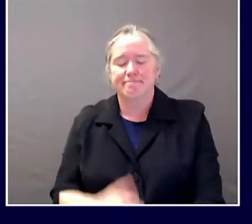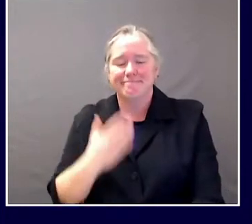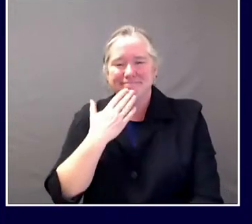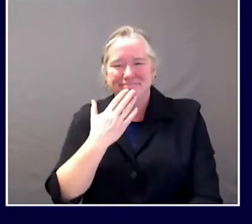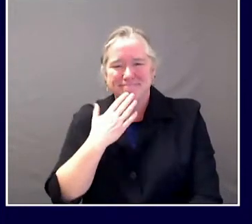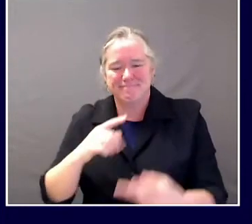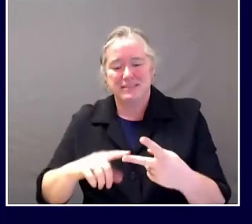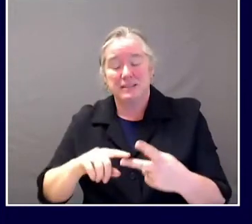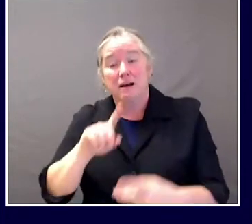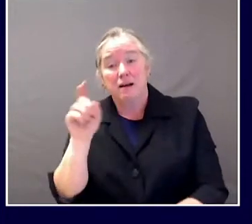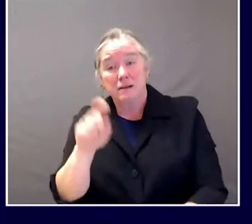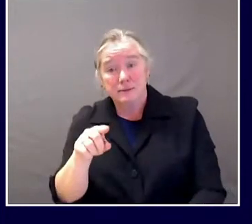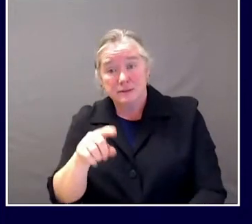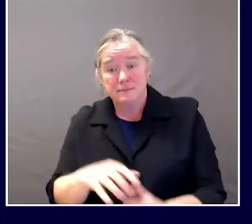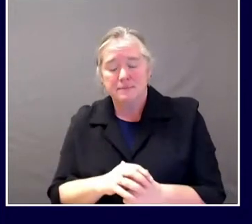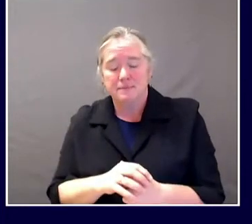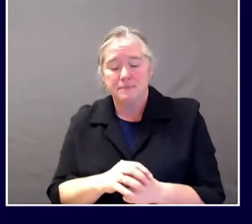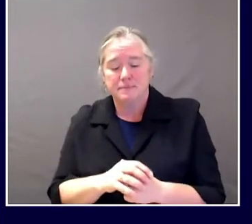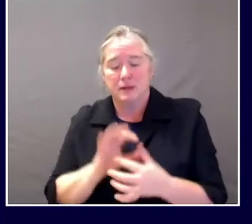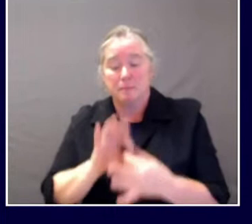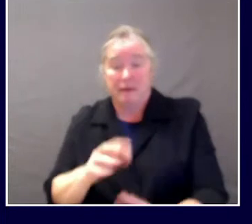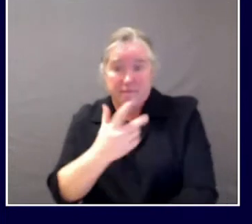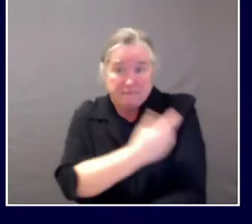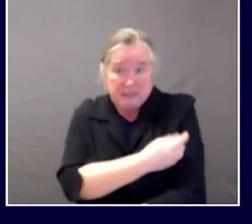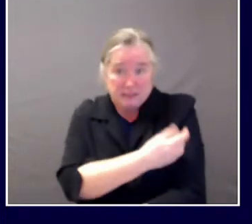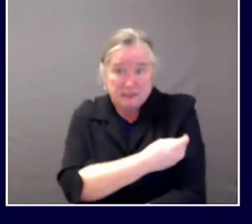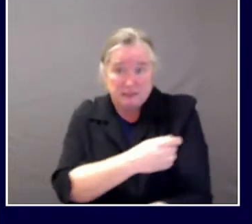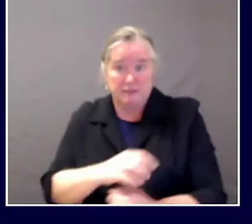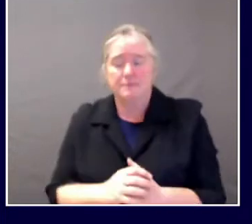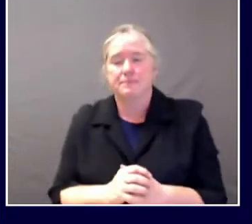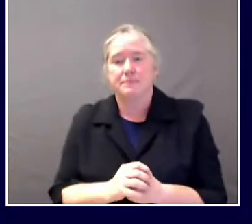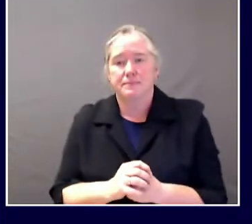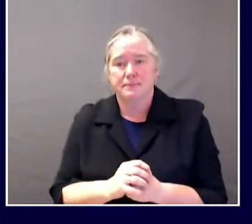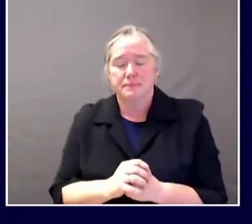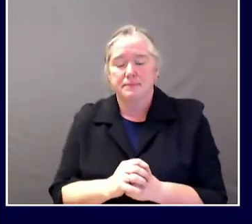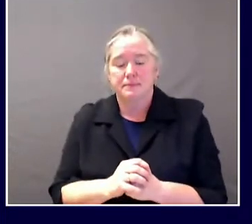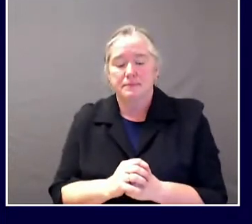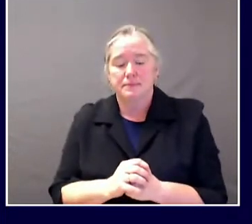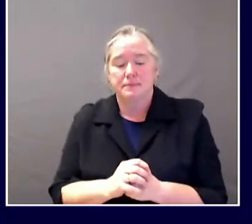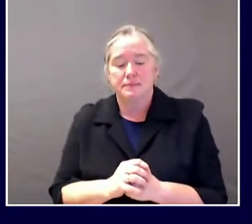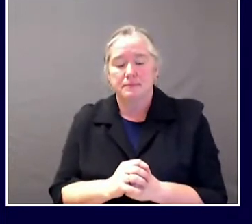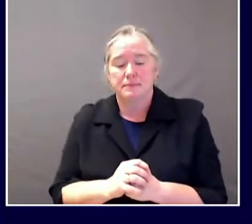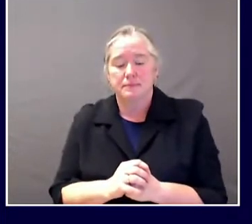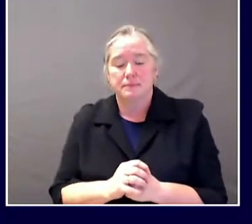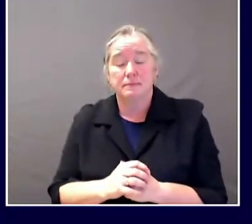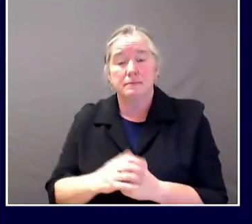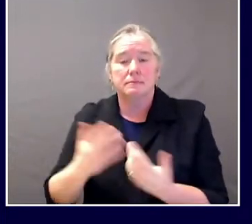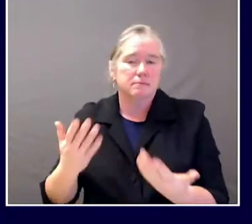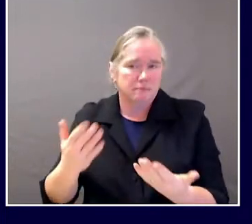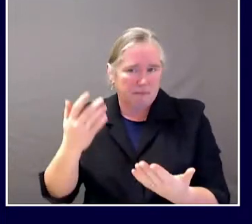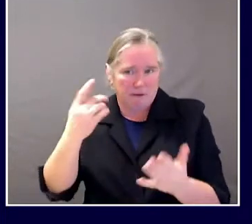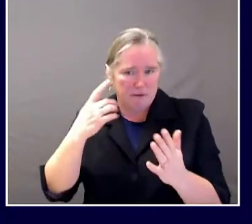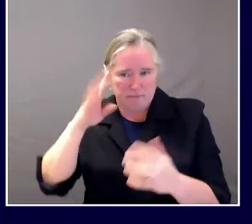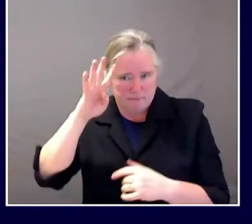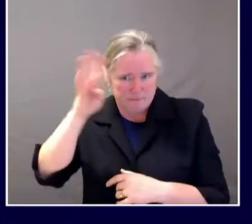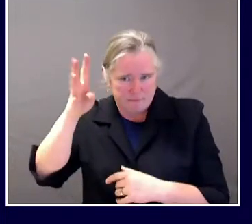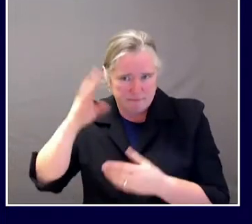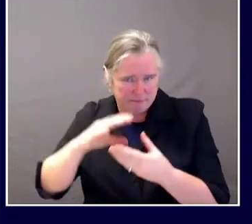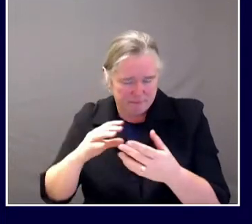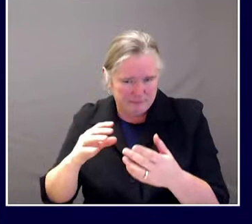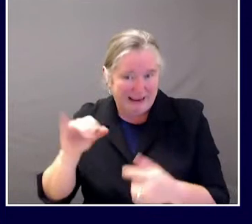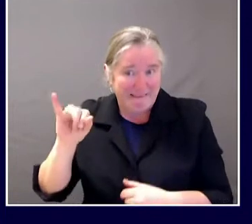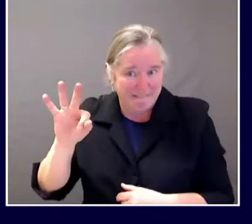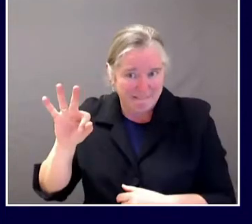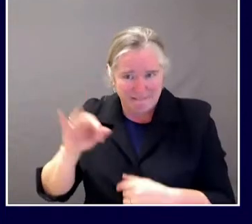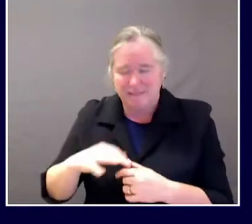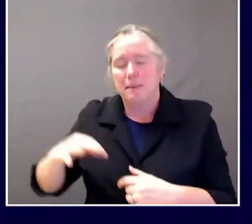also about the vaccines. If Maine were to get, let's just say, hypothetically, Maine was